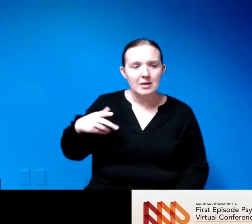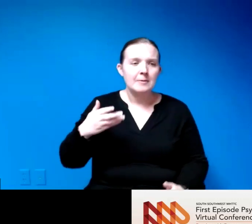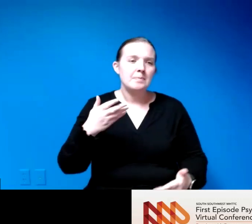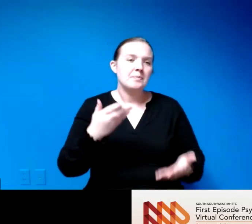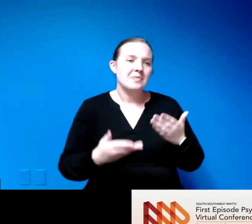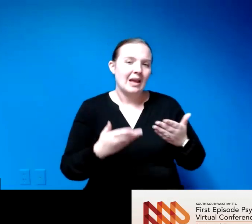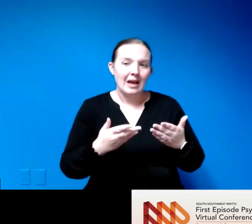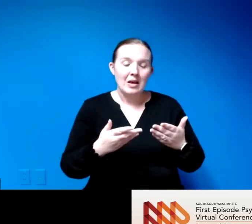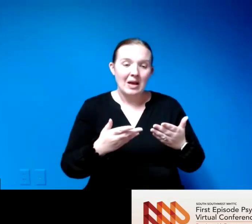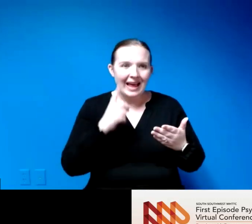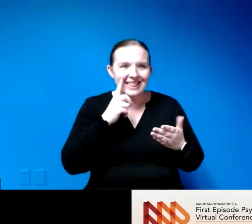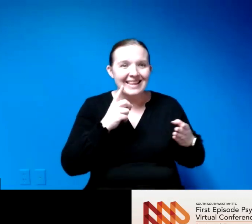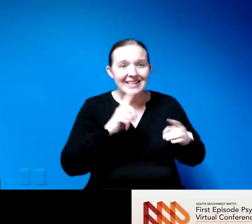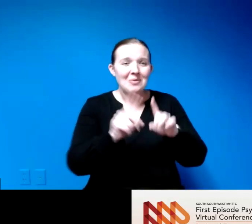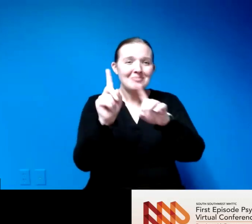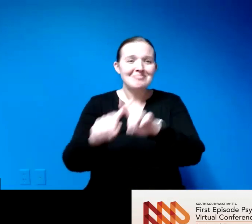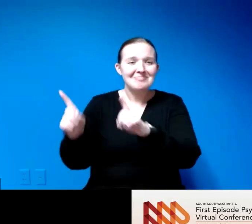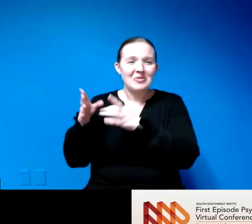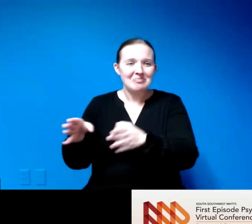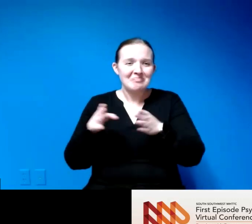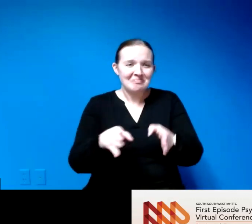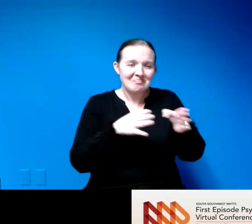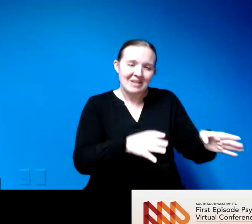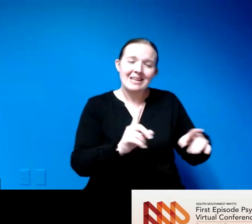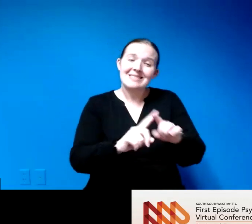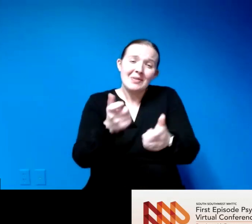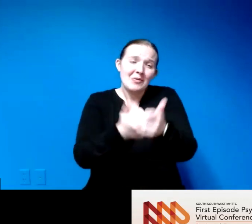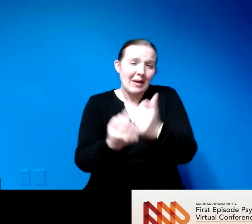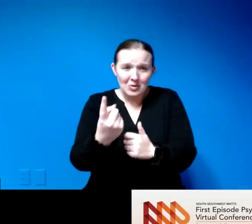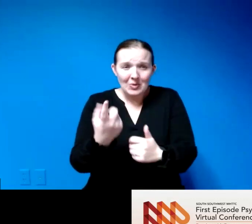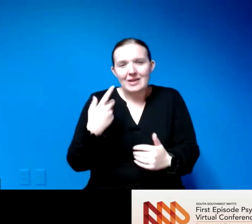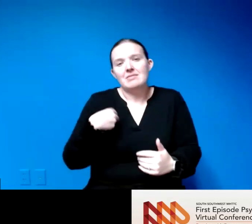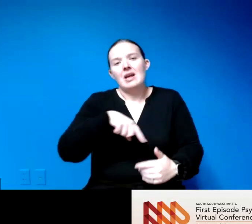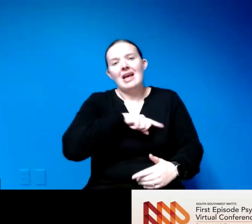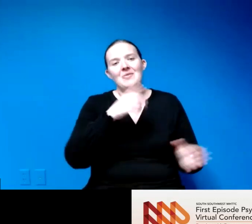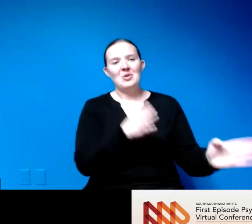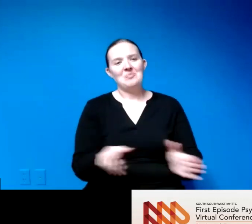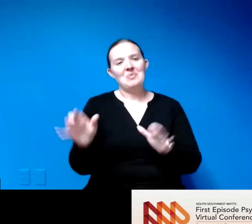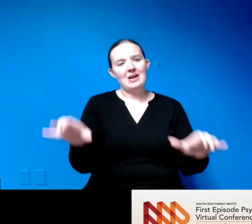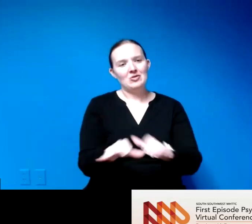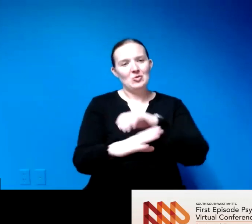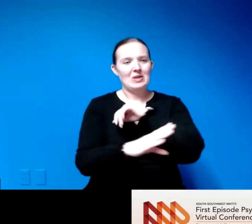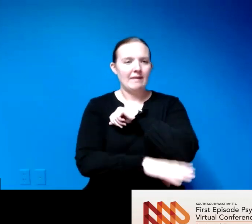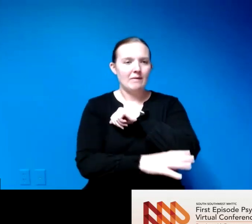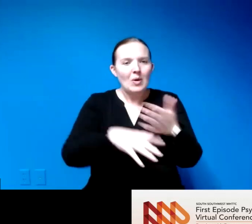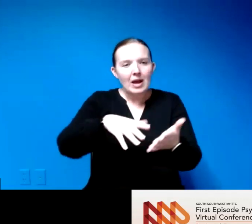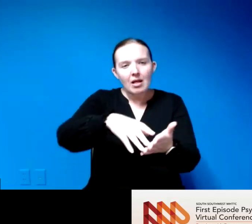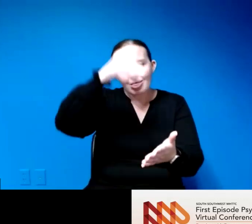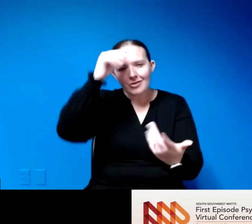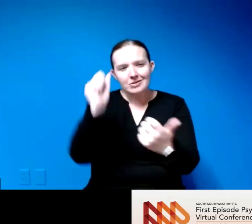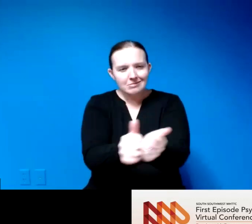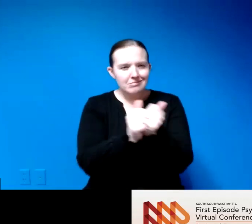way how to do this, and there's a different way for everybody, and that's what we are planning to do in the fall. Learn together